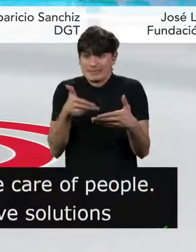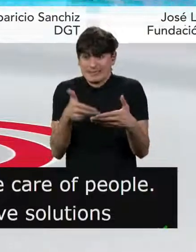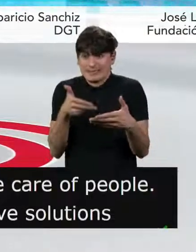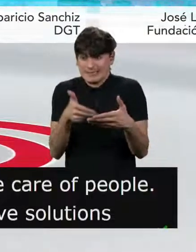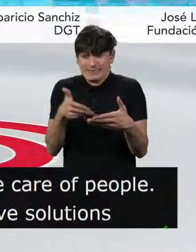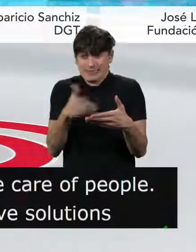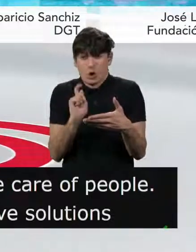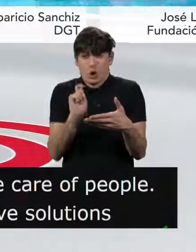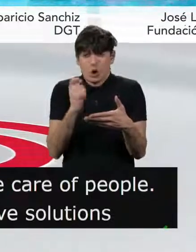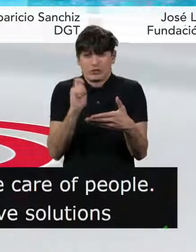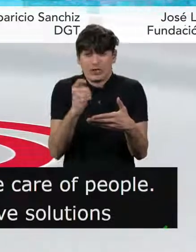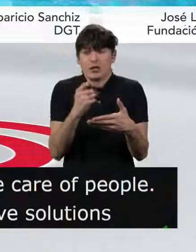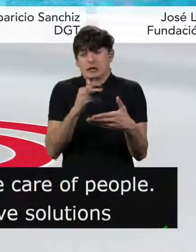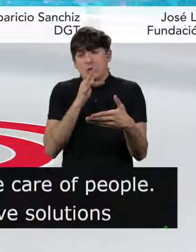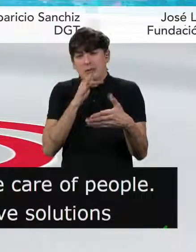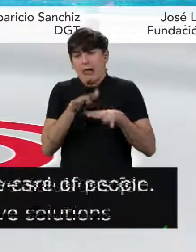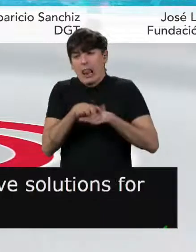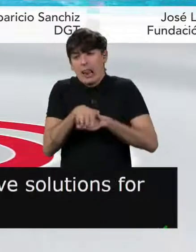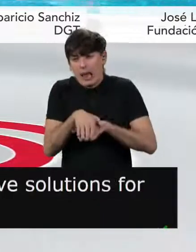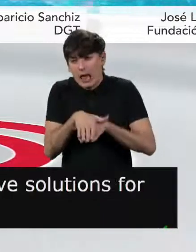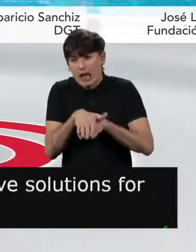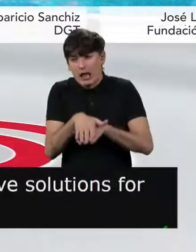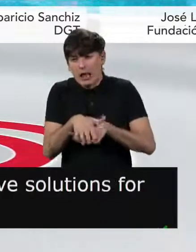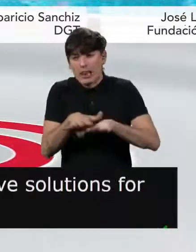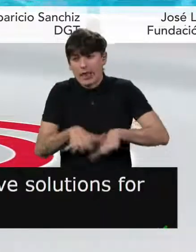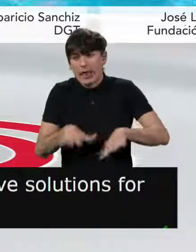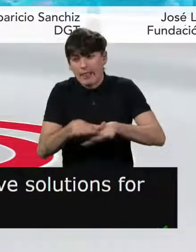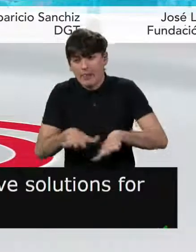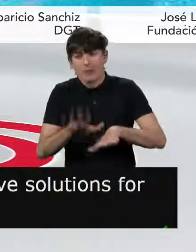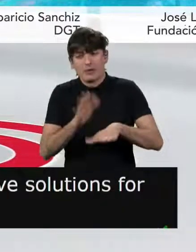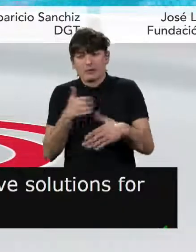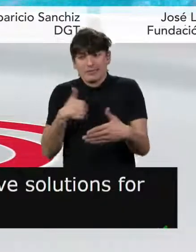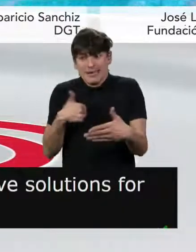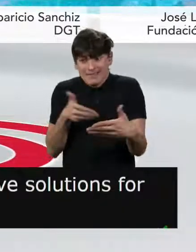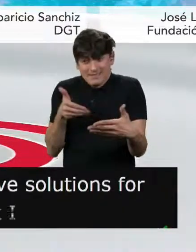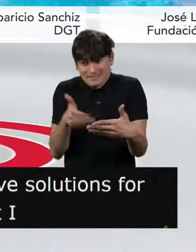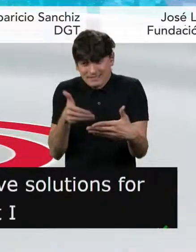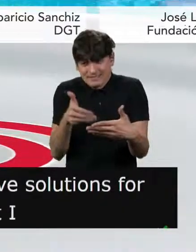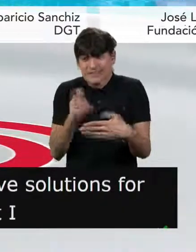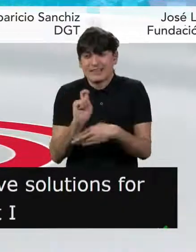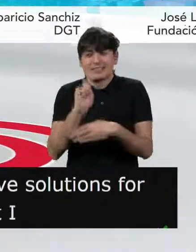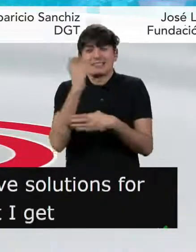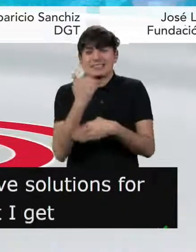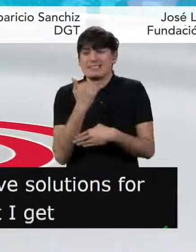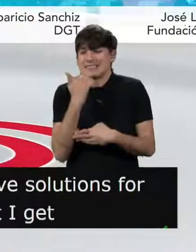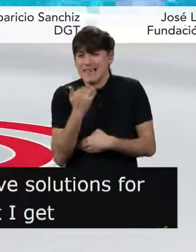So we're getting there, is the feeling that I get from hearing all of you.